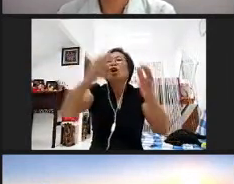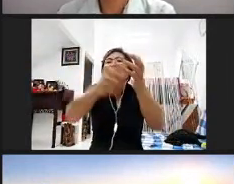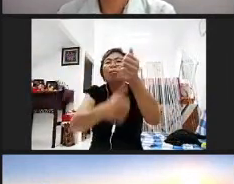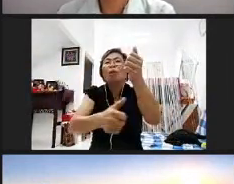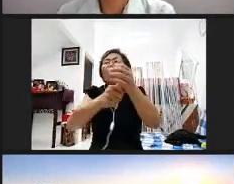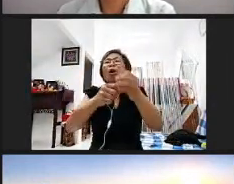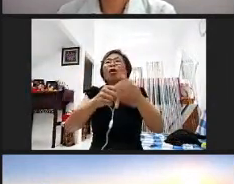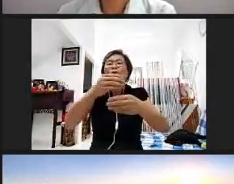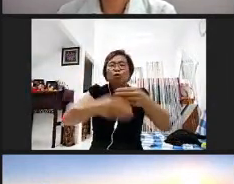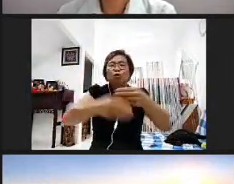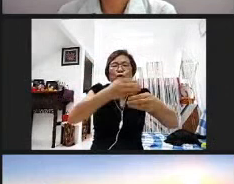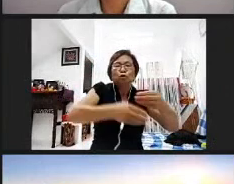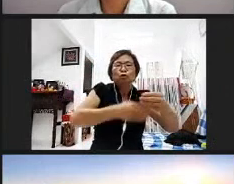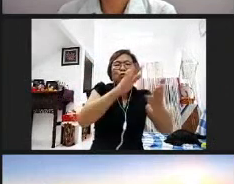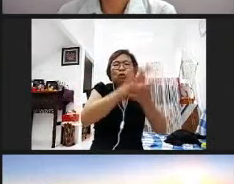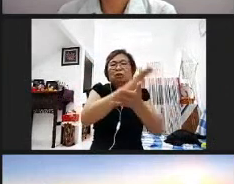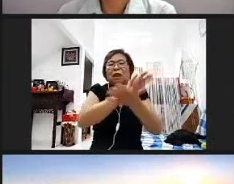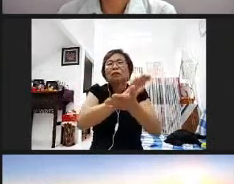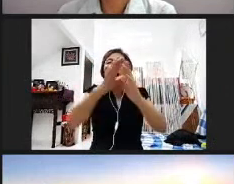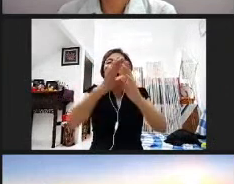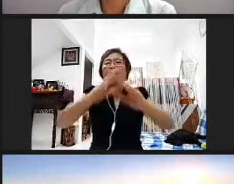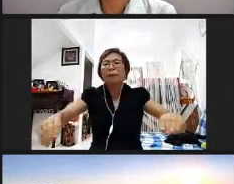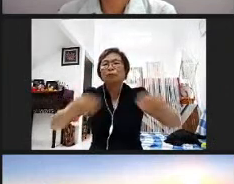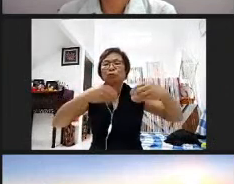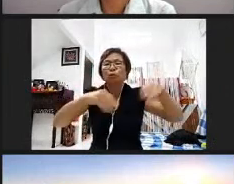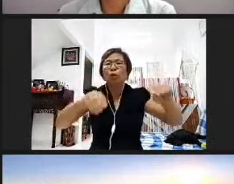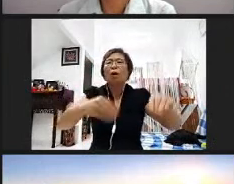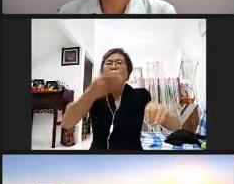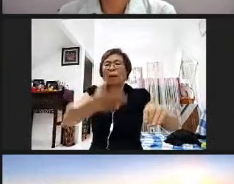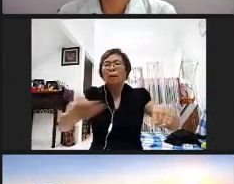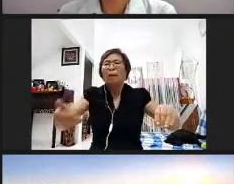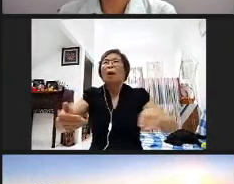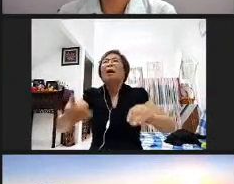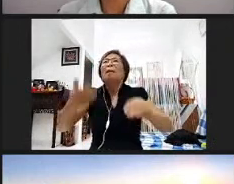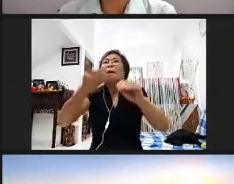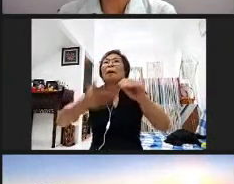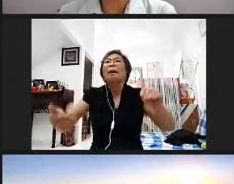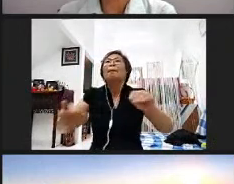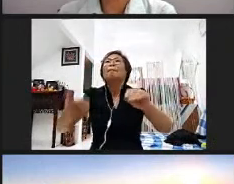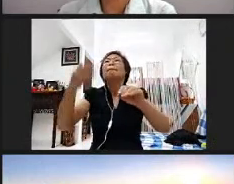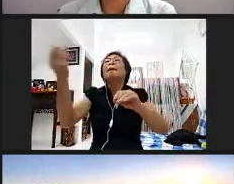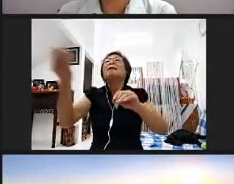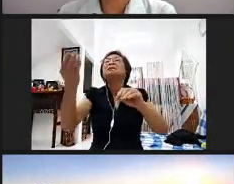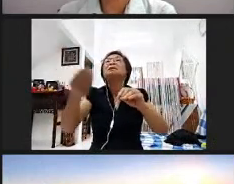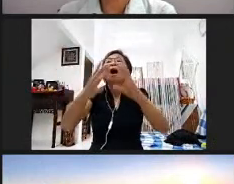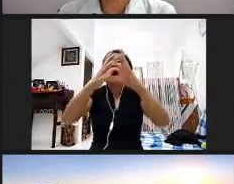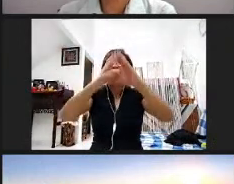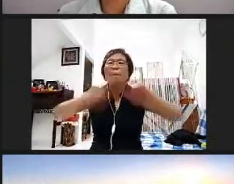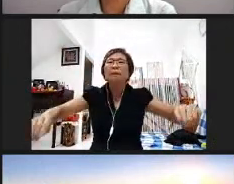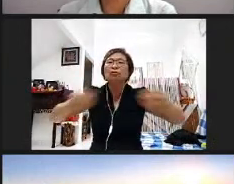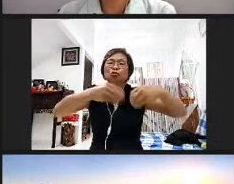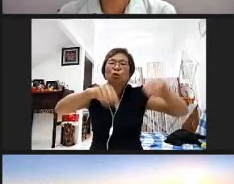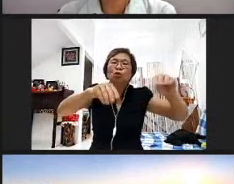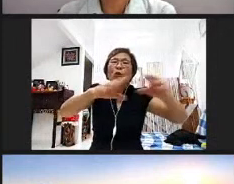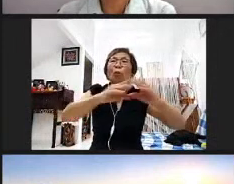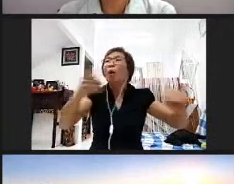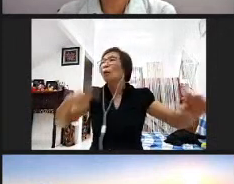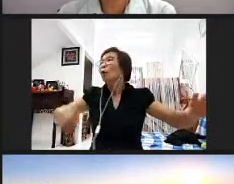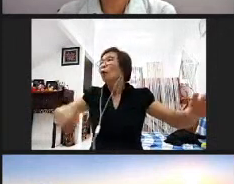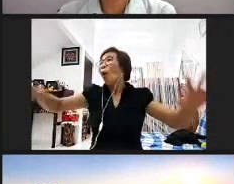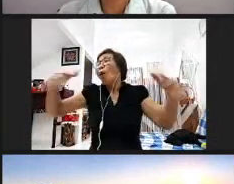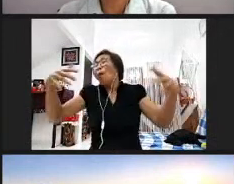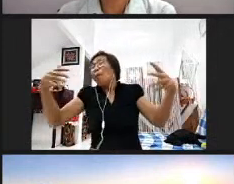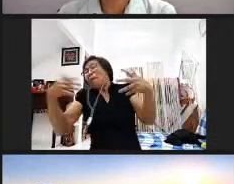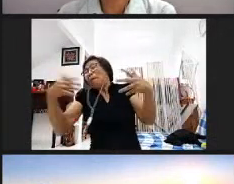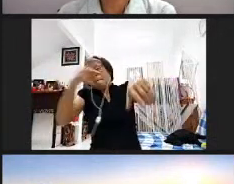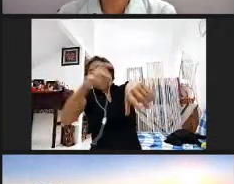tissue papers, daily essentials. Okay, we can understand the overreaction and panic during